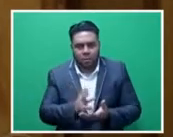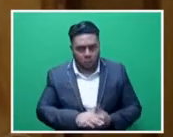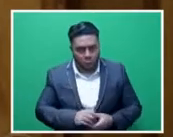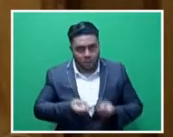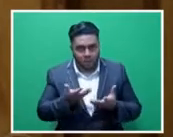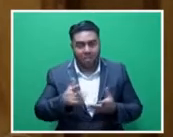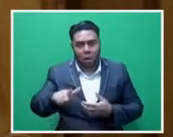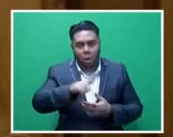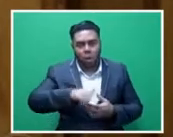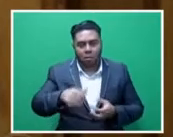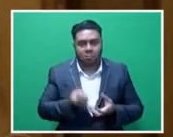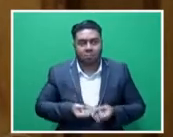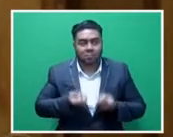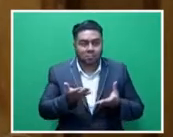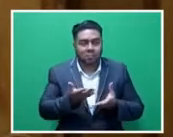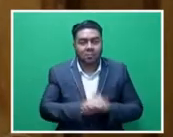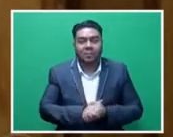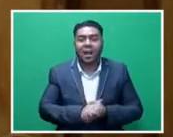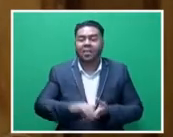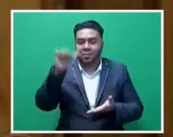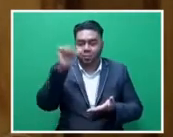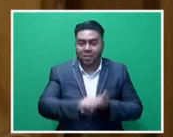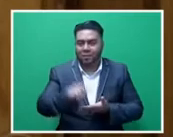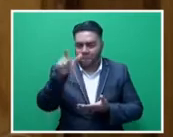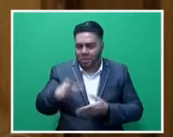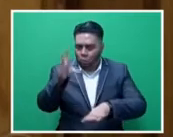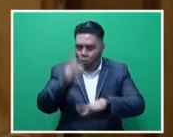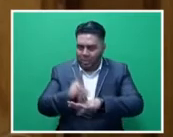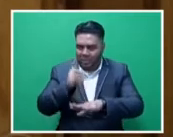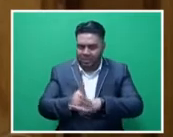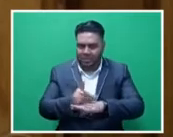and the local commitments, and the rights of our persons